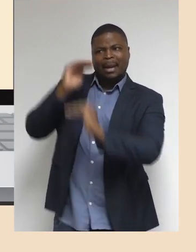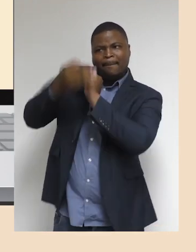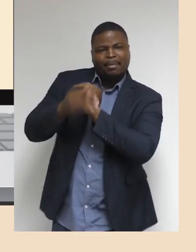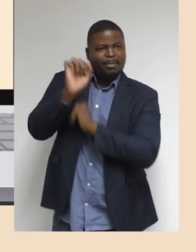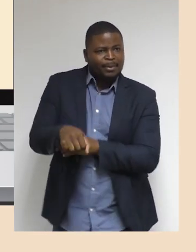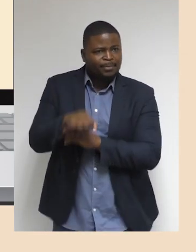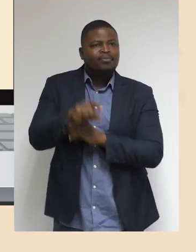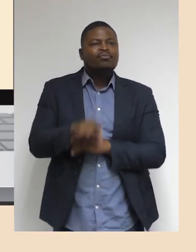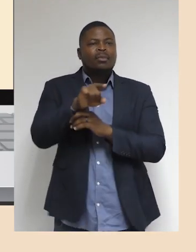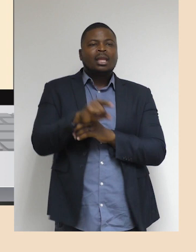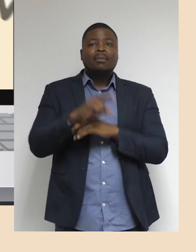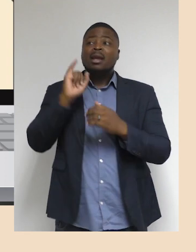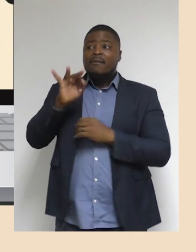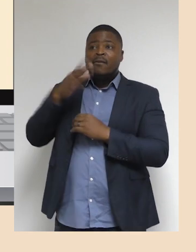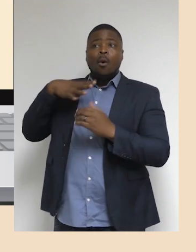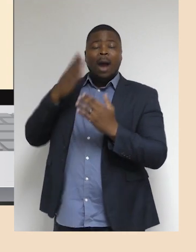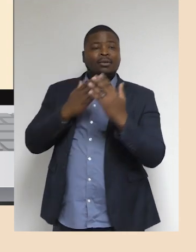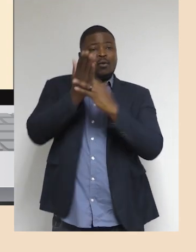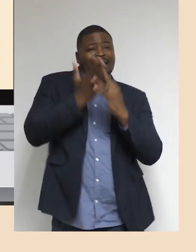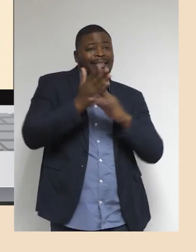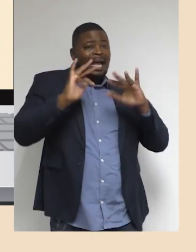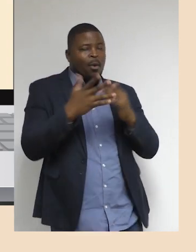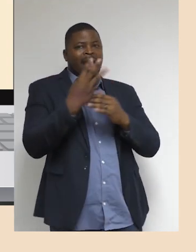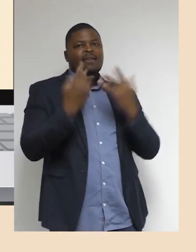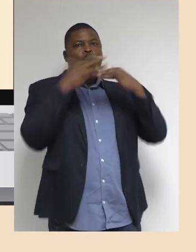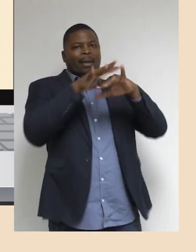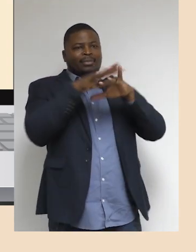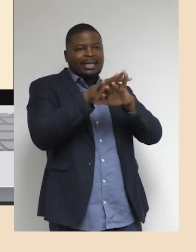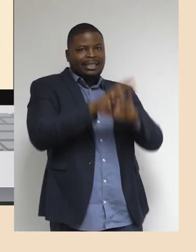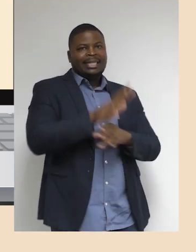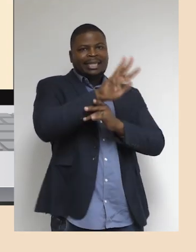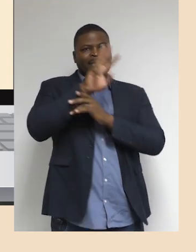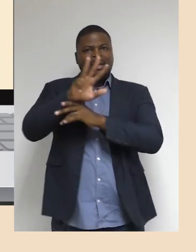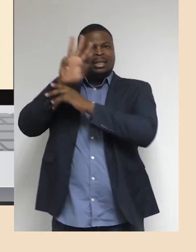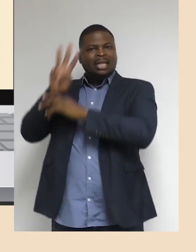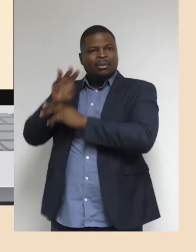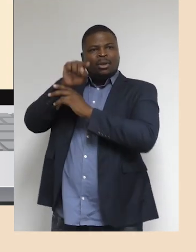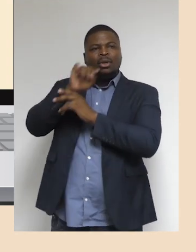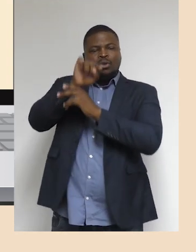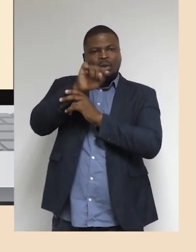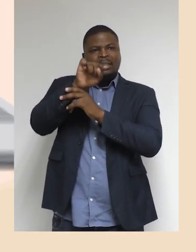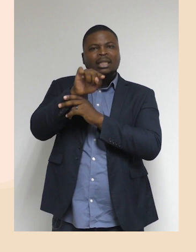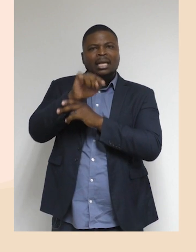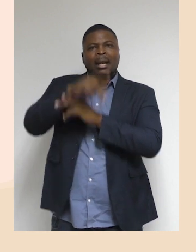For more information on the Public Protector, you can visit their website on